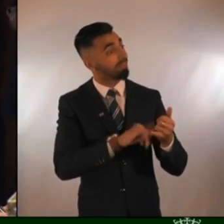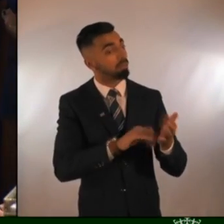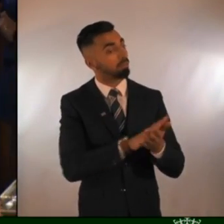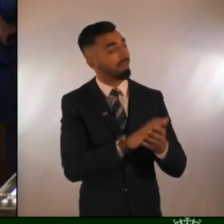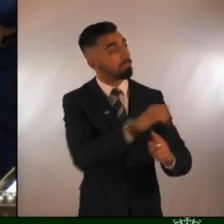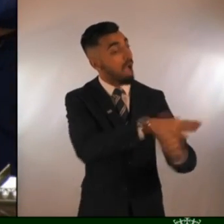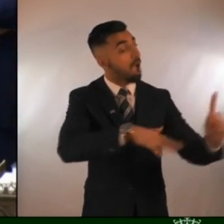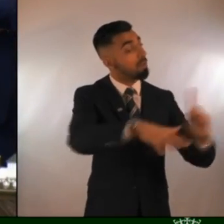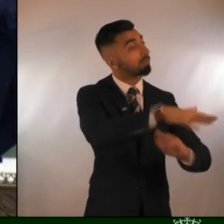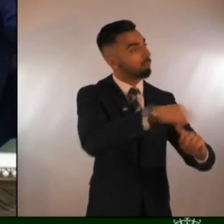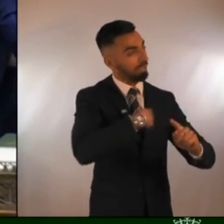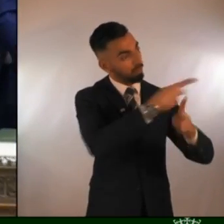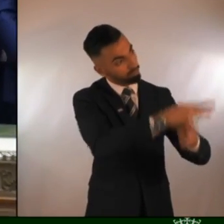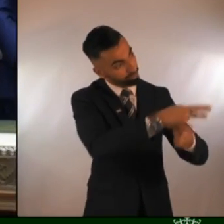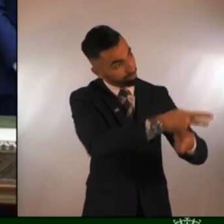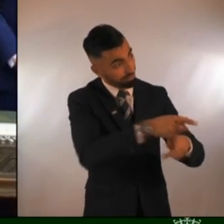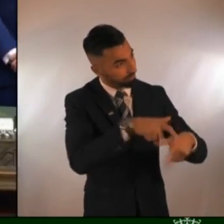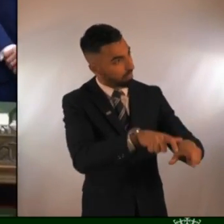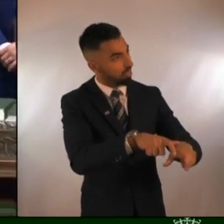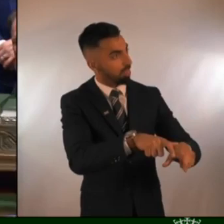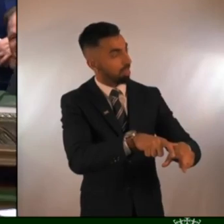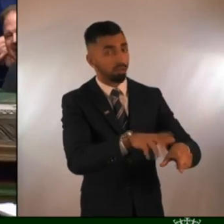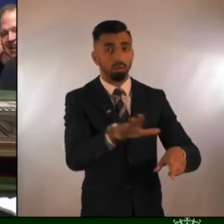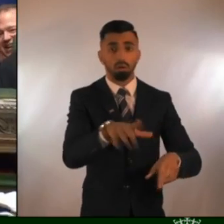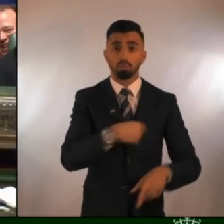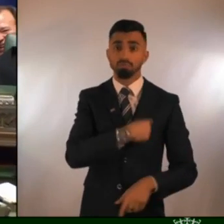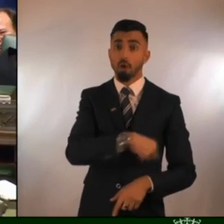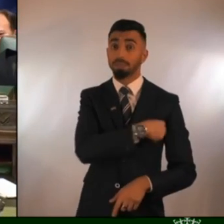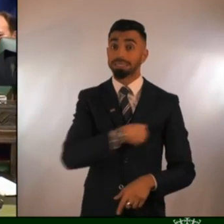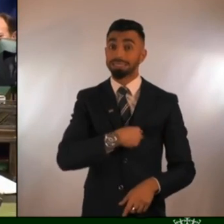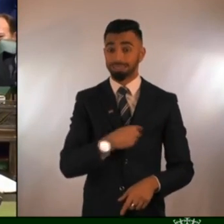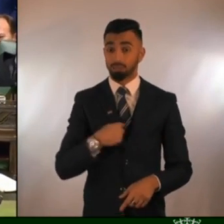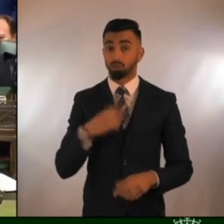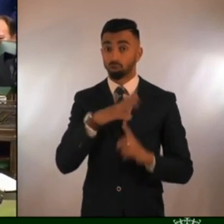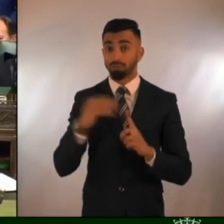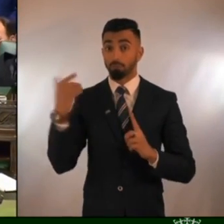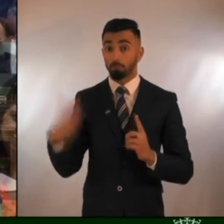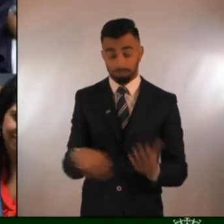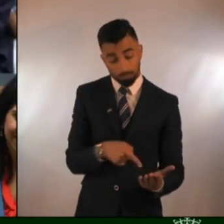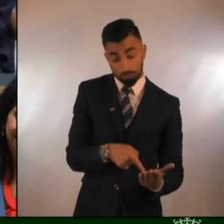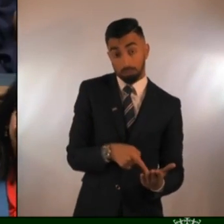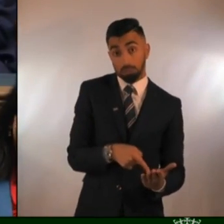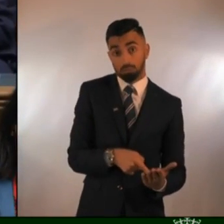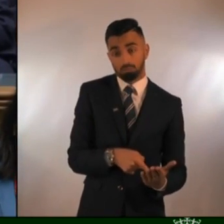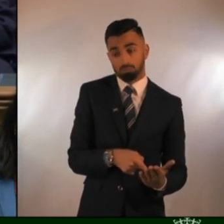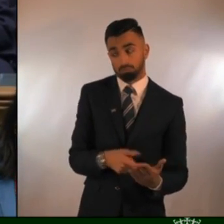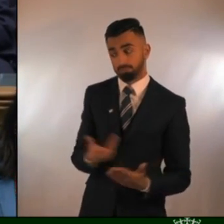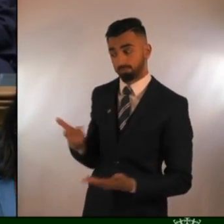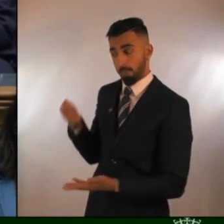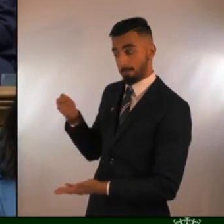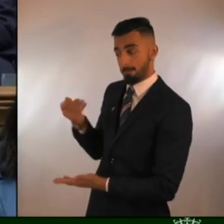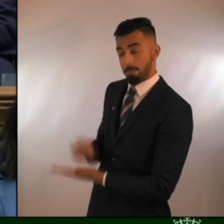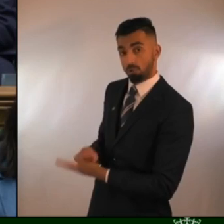to get Britain moving, and we're getting it done. There's one more road I'd like to mention. It's one of our